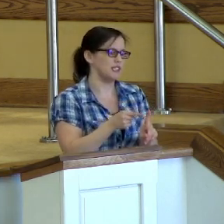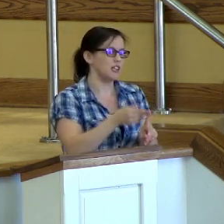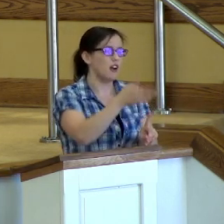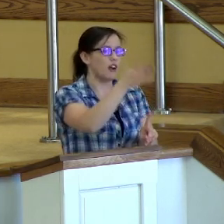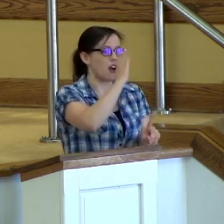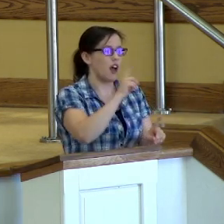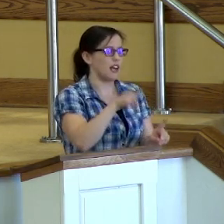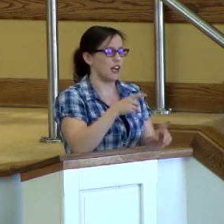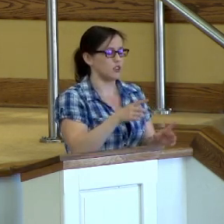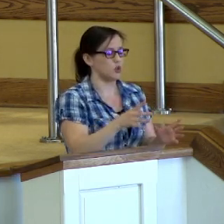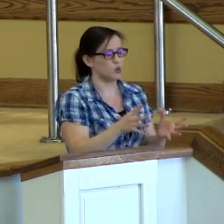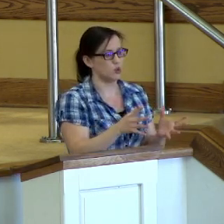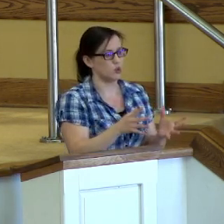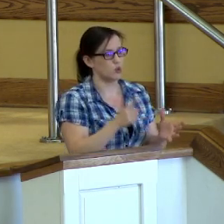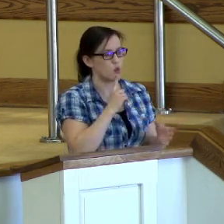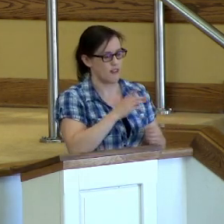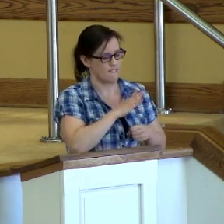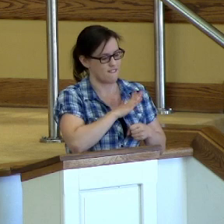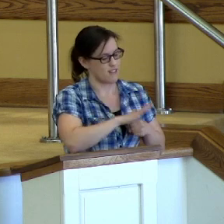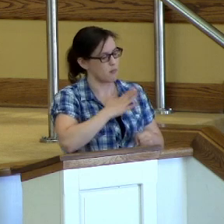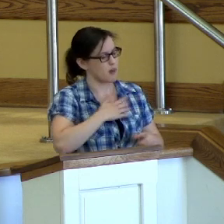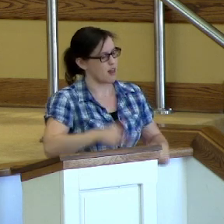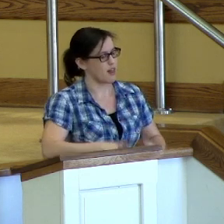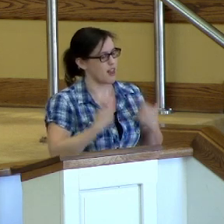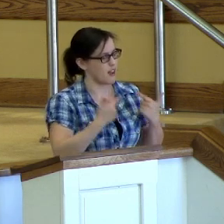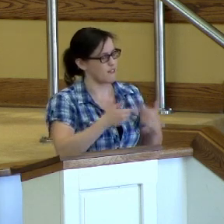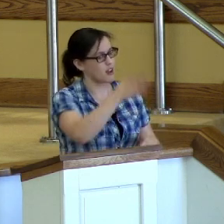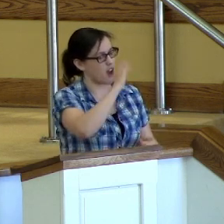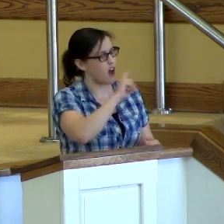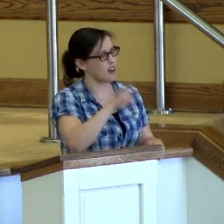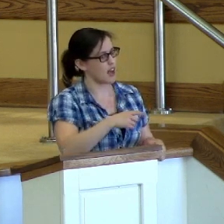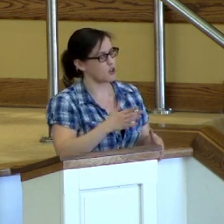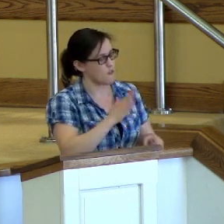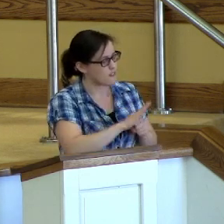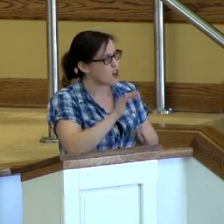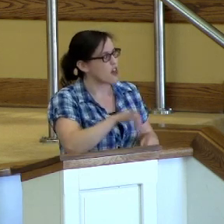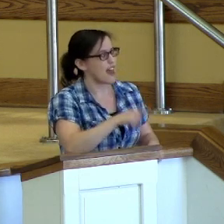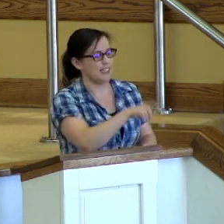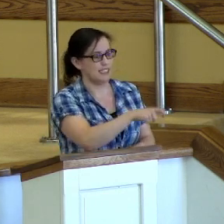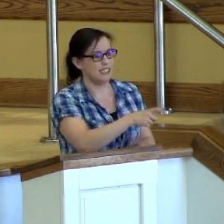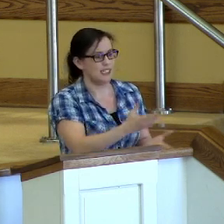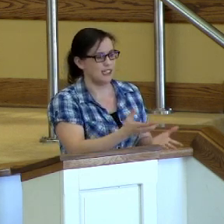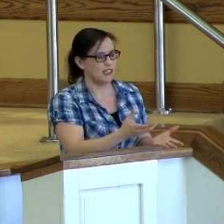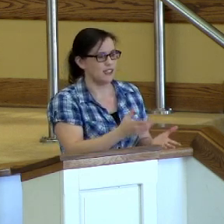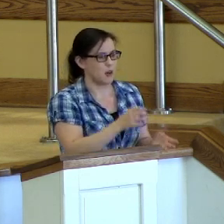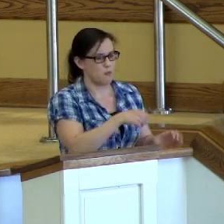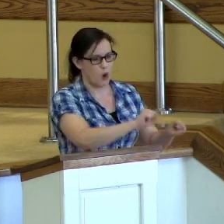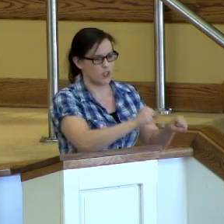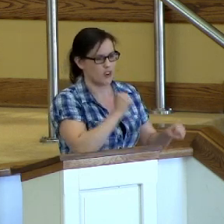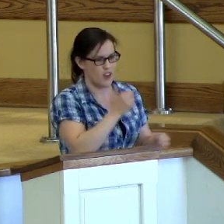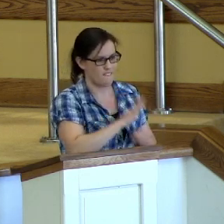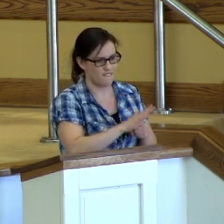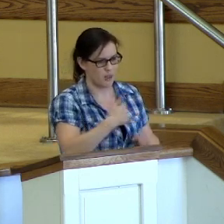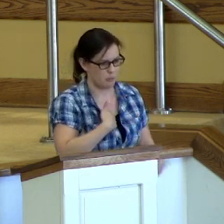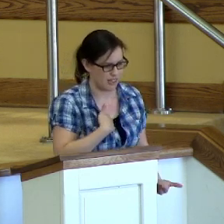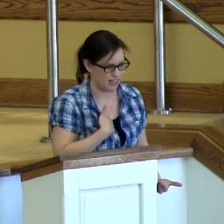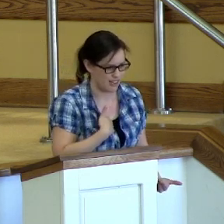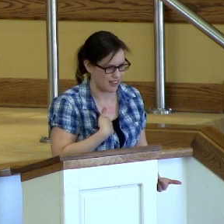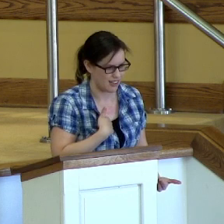do the work in the direction we need to be. Because God is so good, he's so worthy, and we're so unworthy of all that we